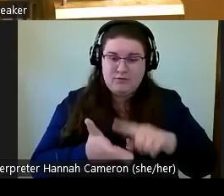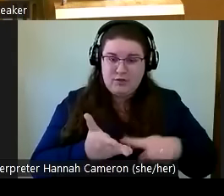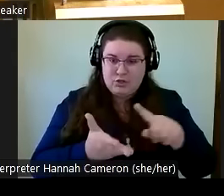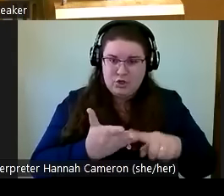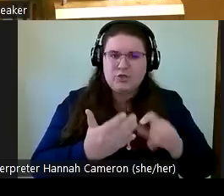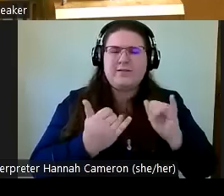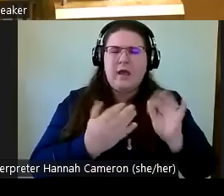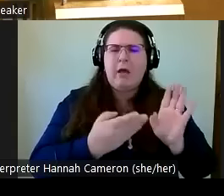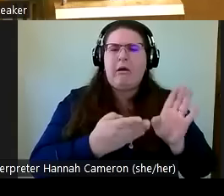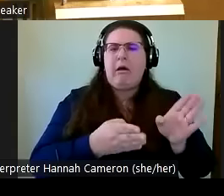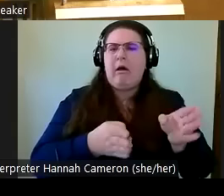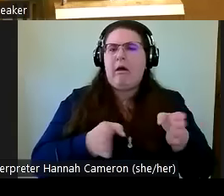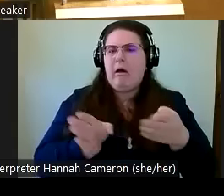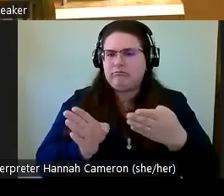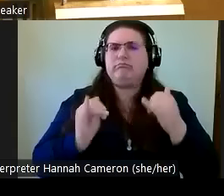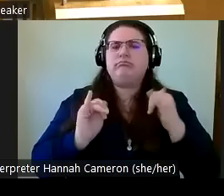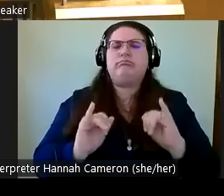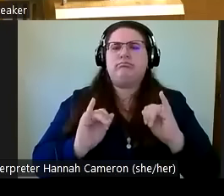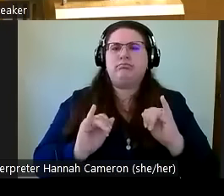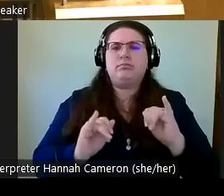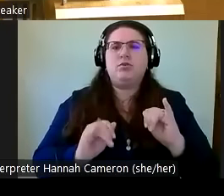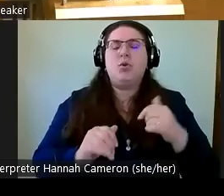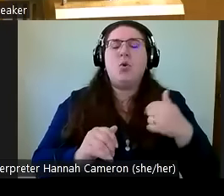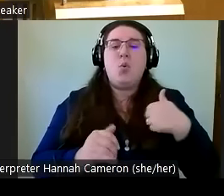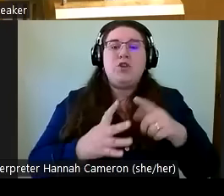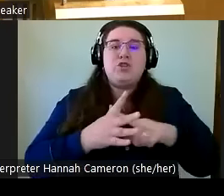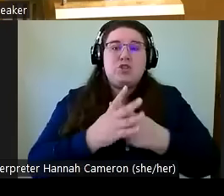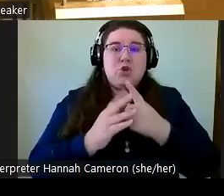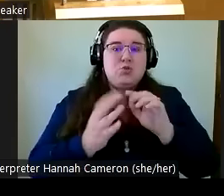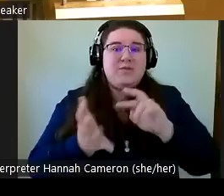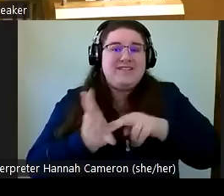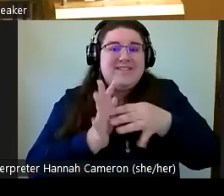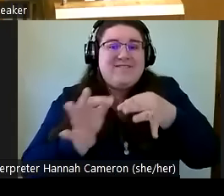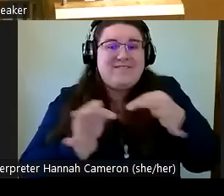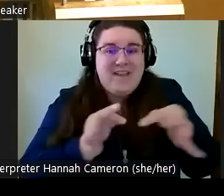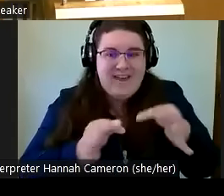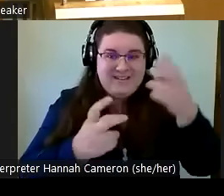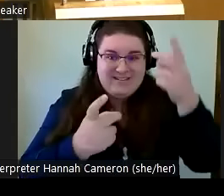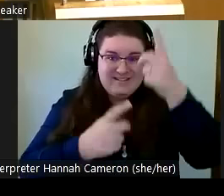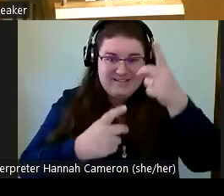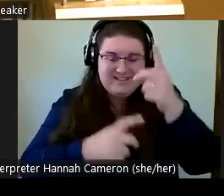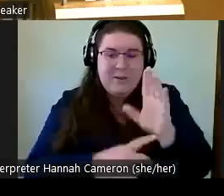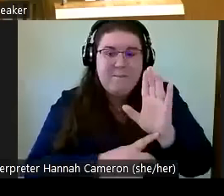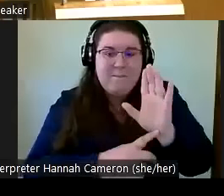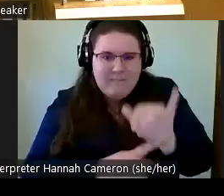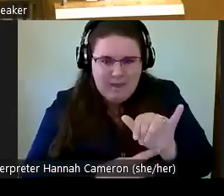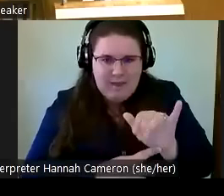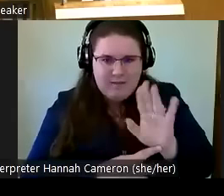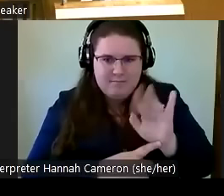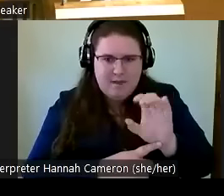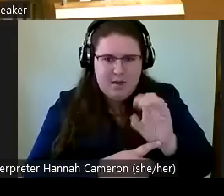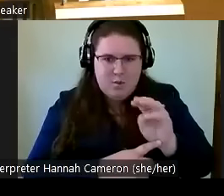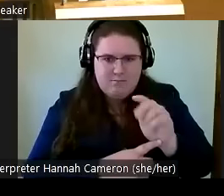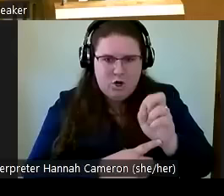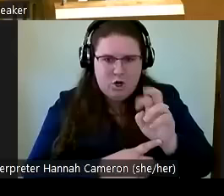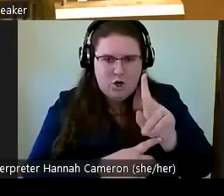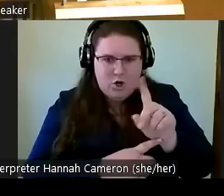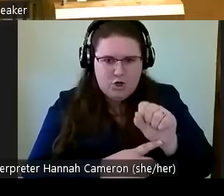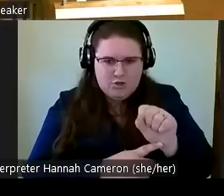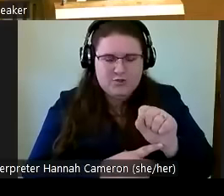to define diseases by the biomarkers. And we'll talk a little bit about the controversy there as well. So